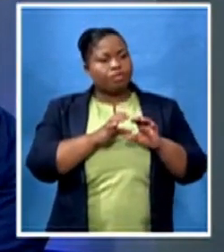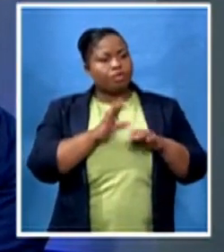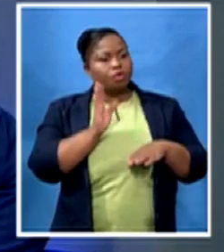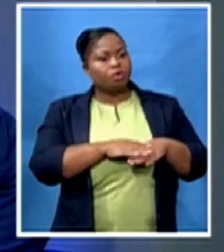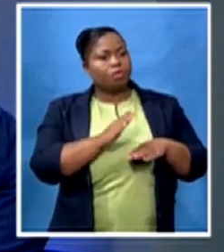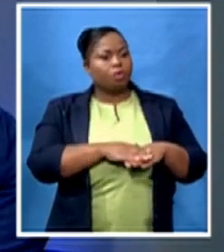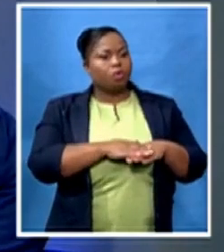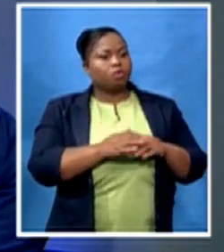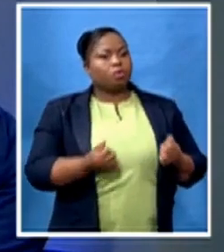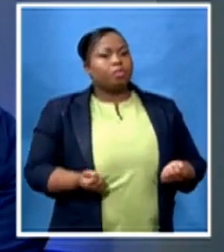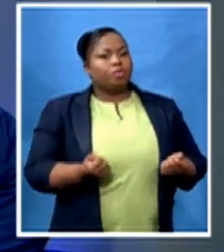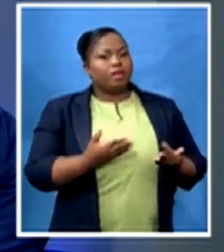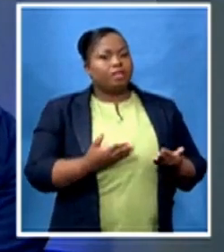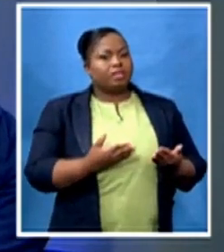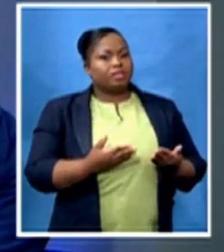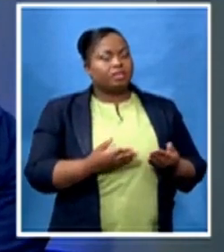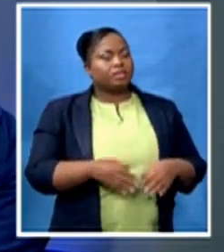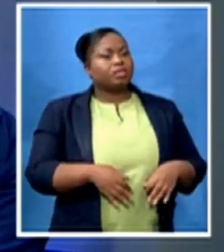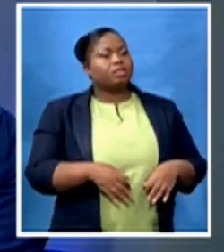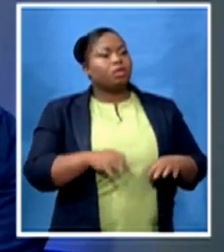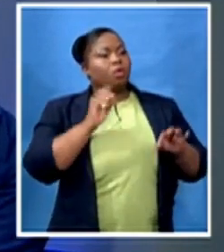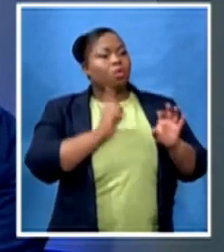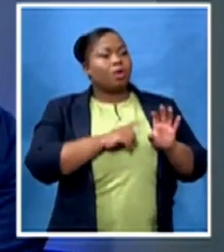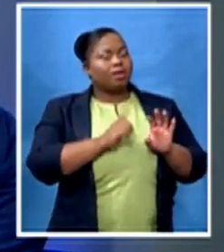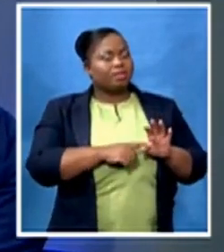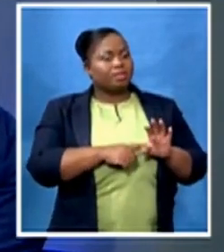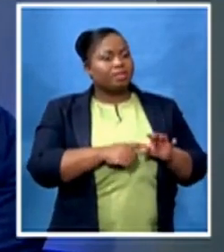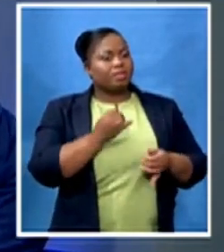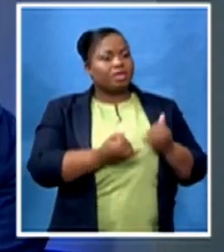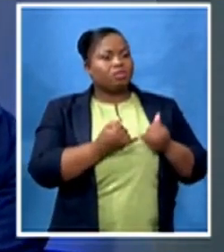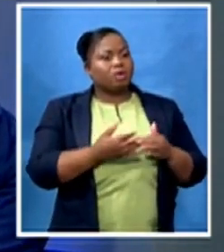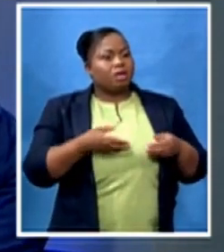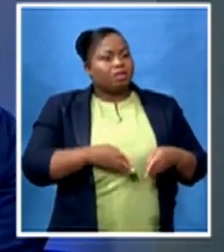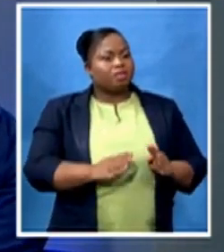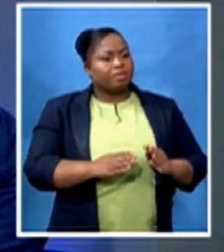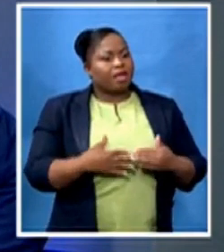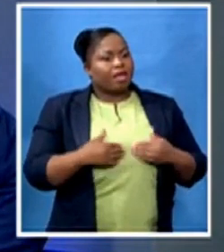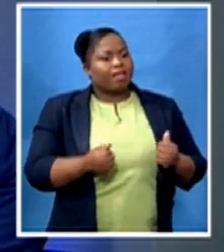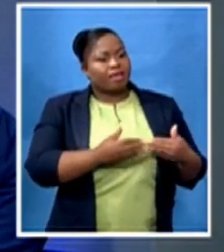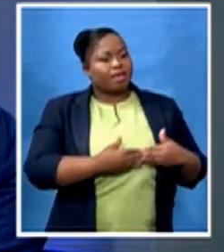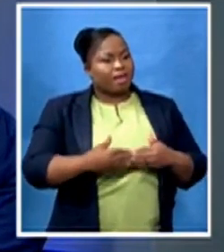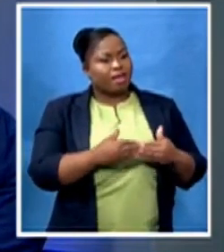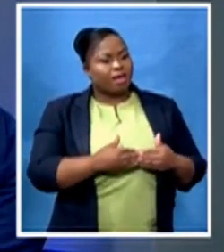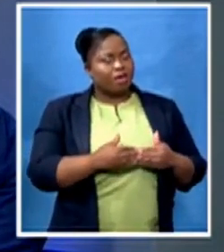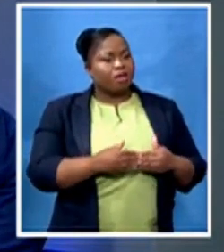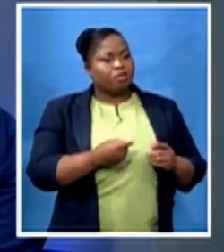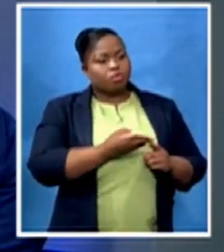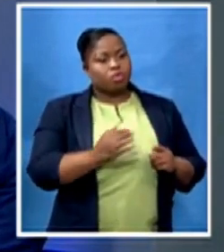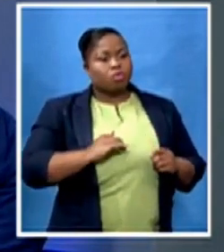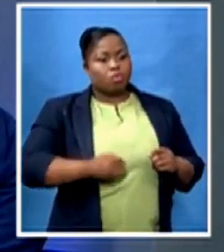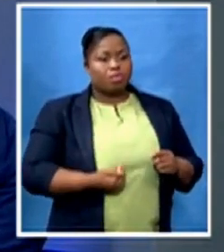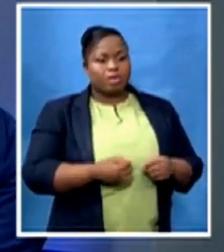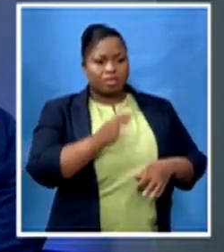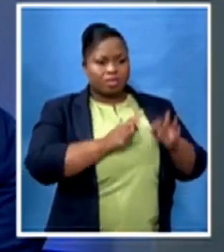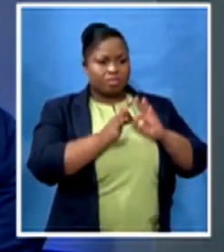and reproductive health care to women. Talk to us about the new national integrated sexual and reproductive health